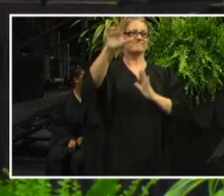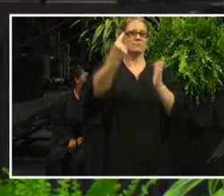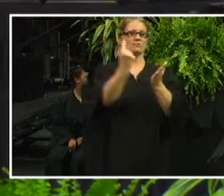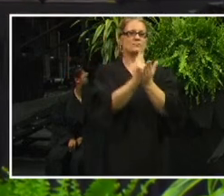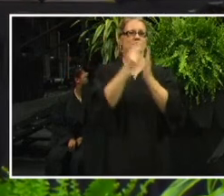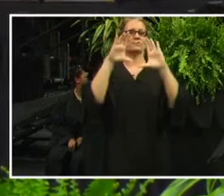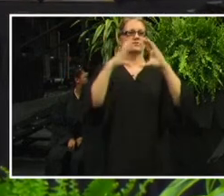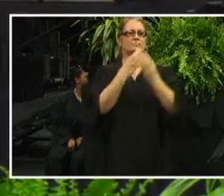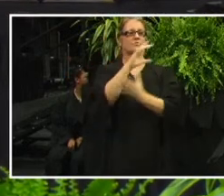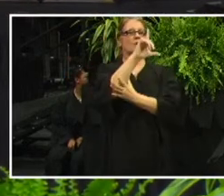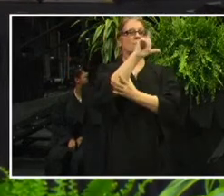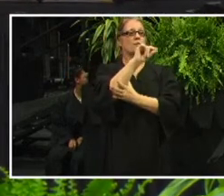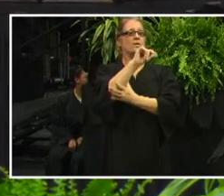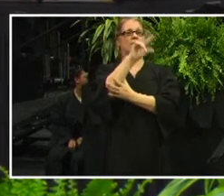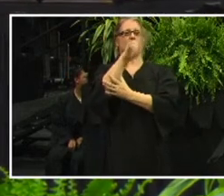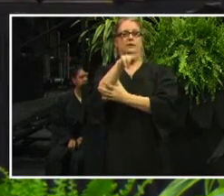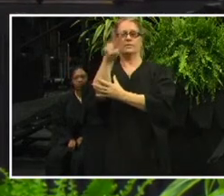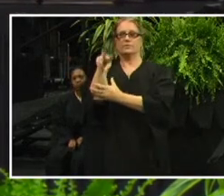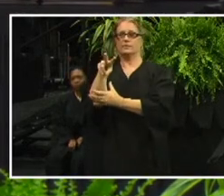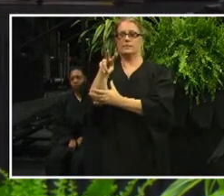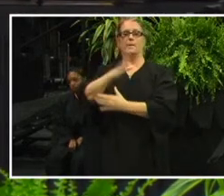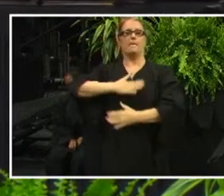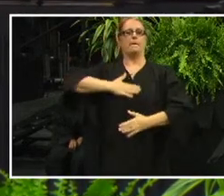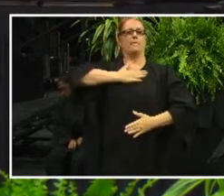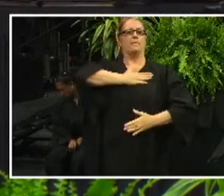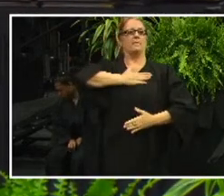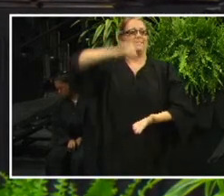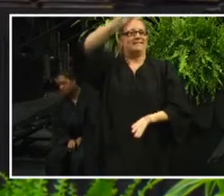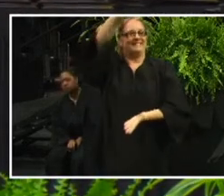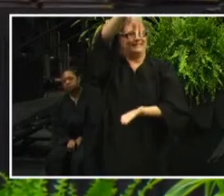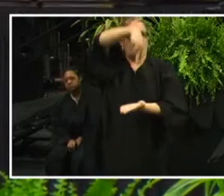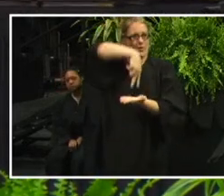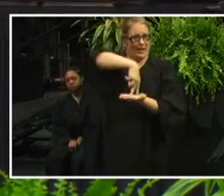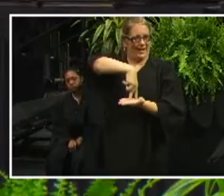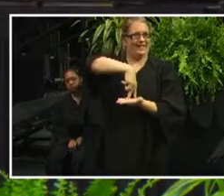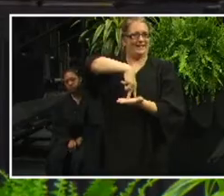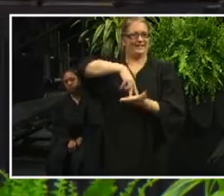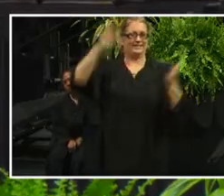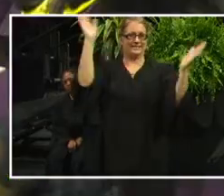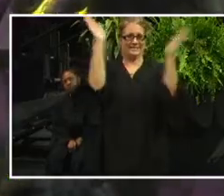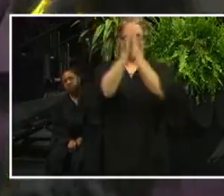Will the graduating class of 2022 please rise?